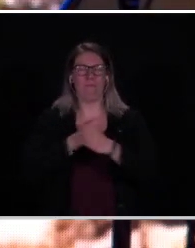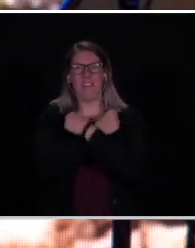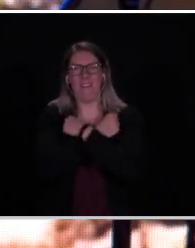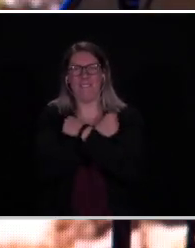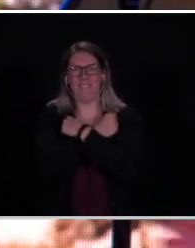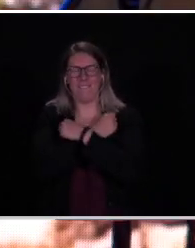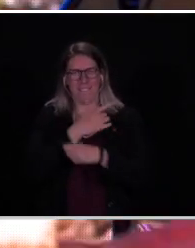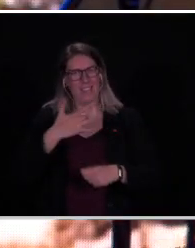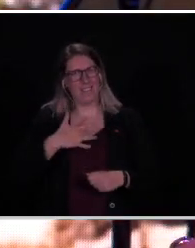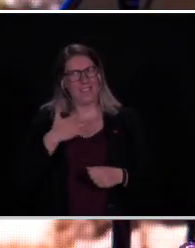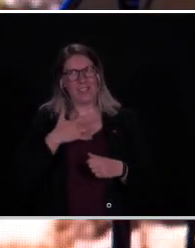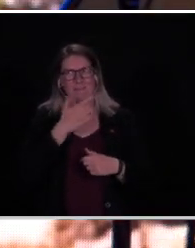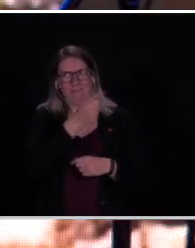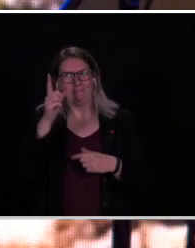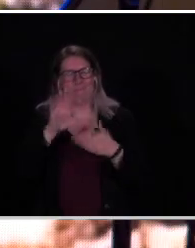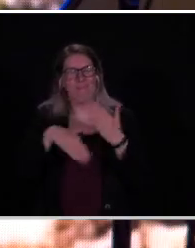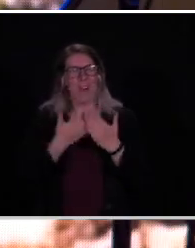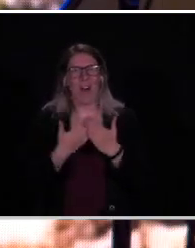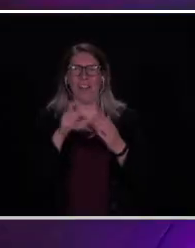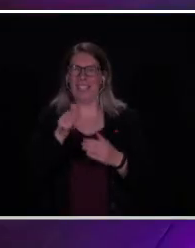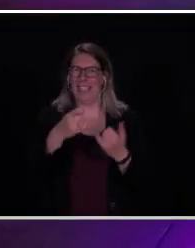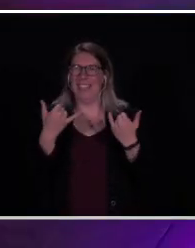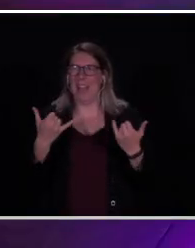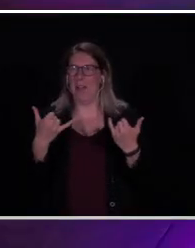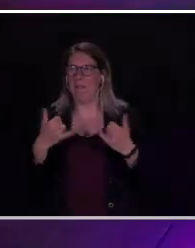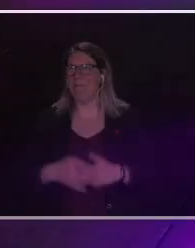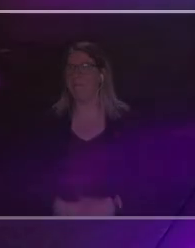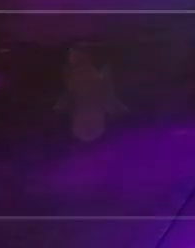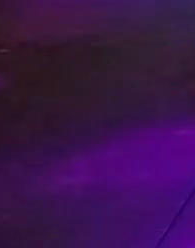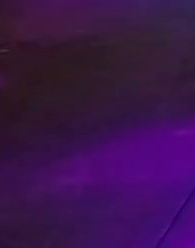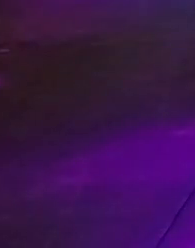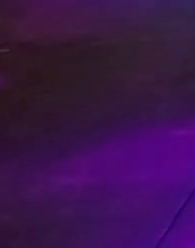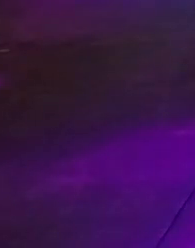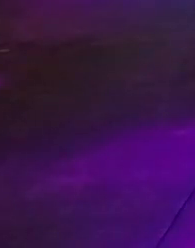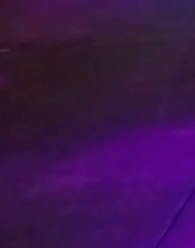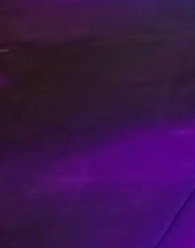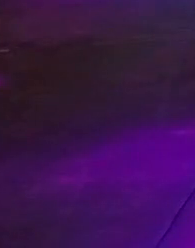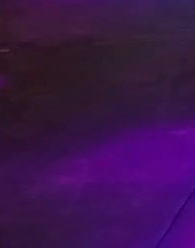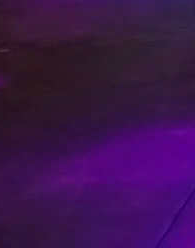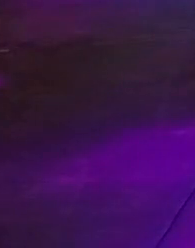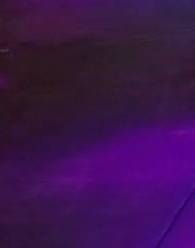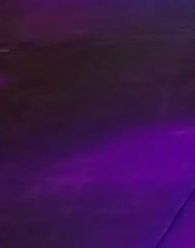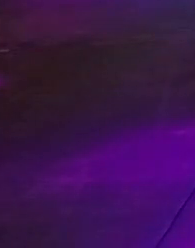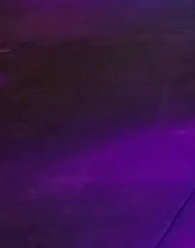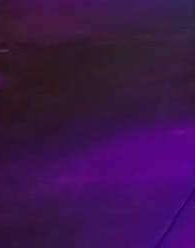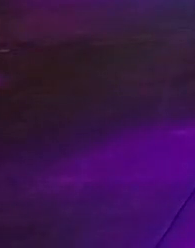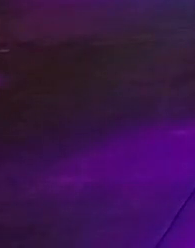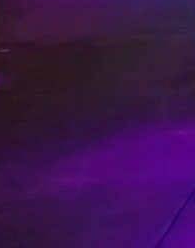something we can all use a lot of right now.